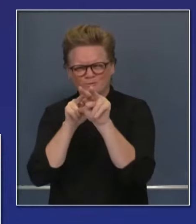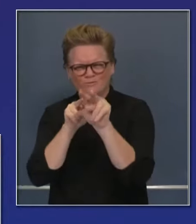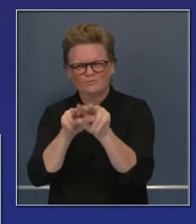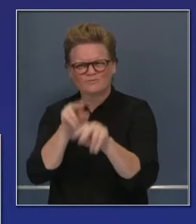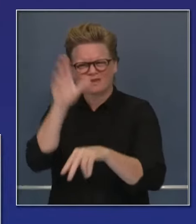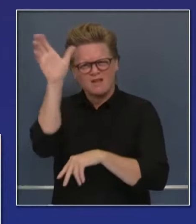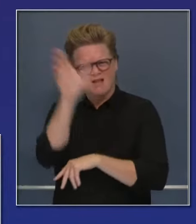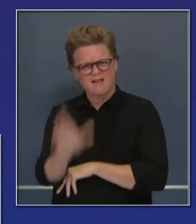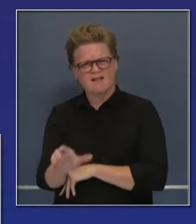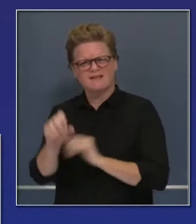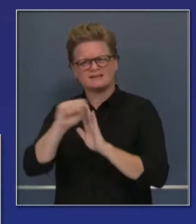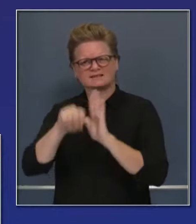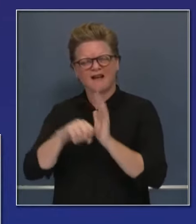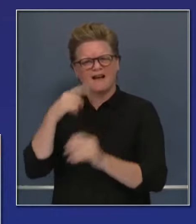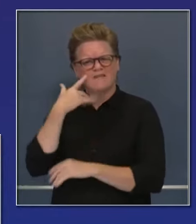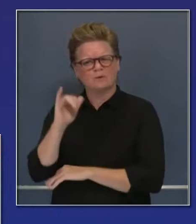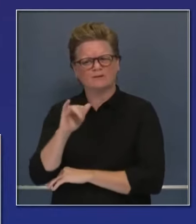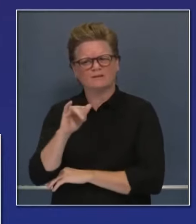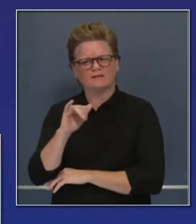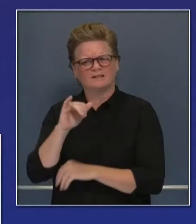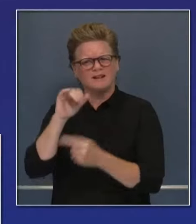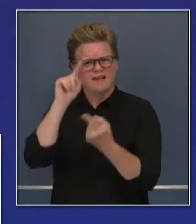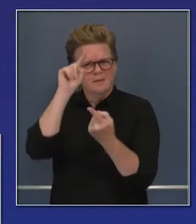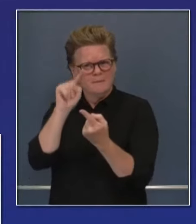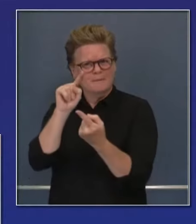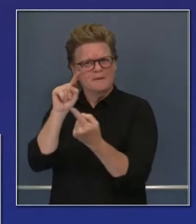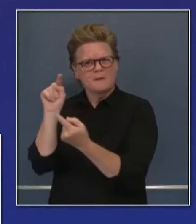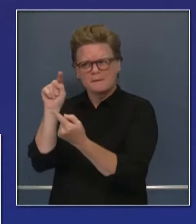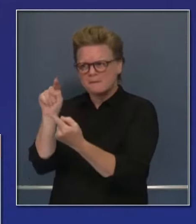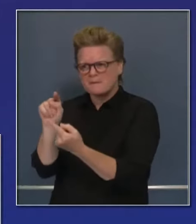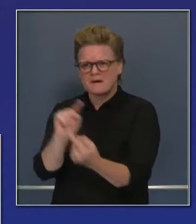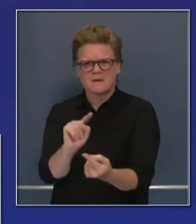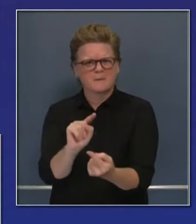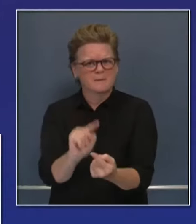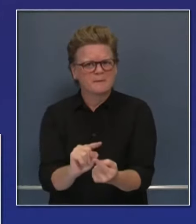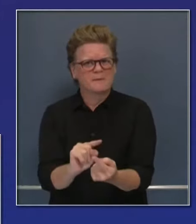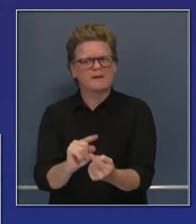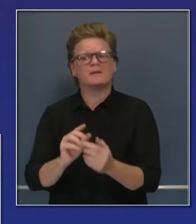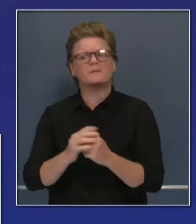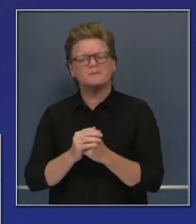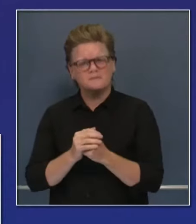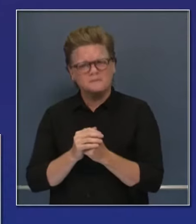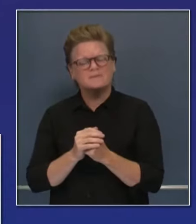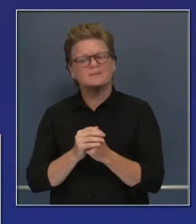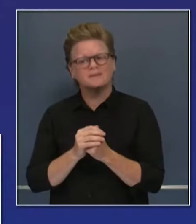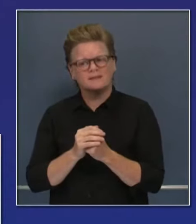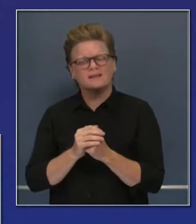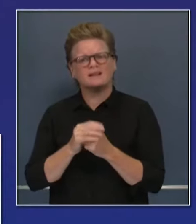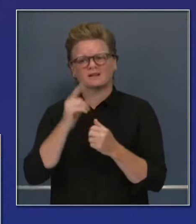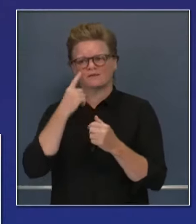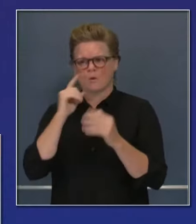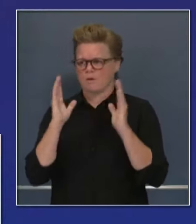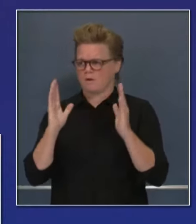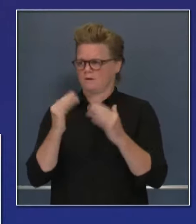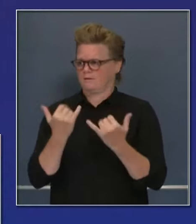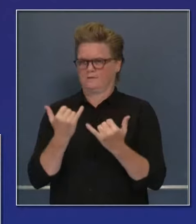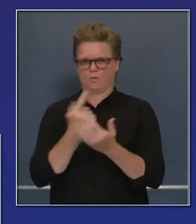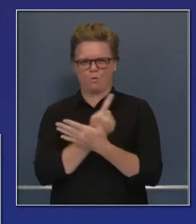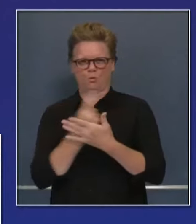5% positivity rates, we now dropping below 4% on the 7-day. We are asked the